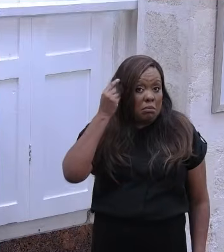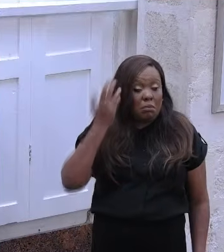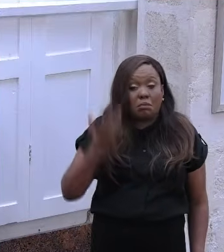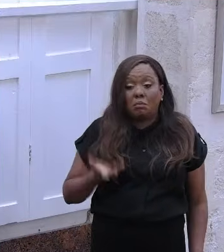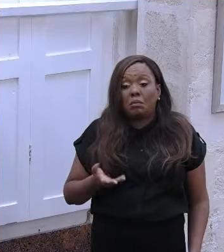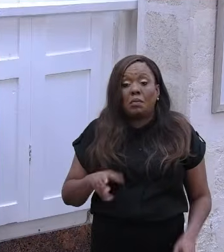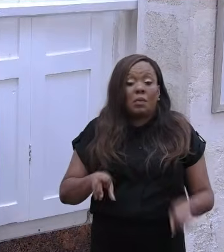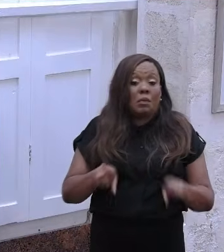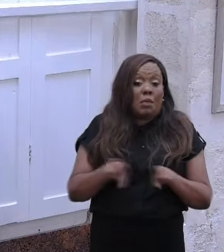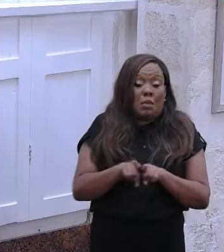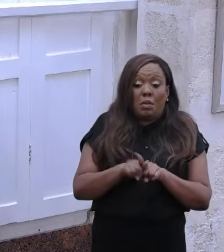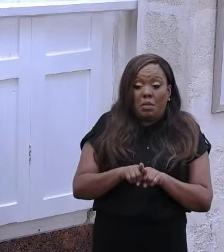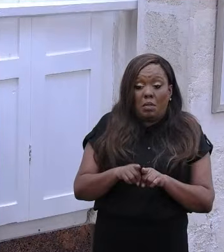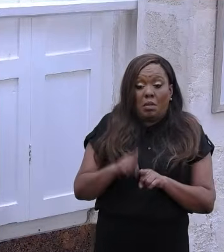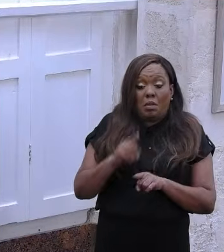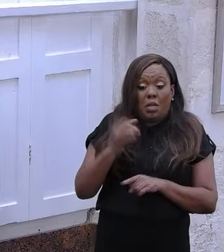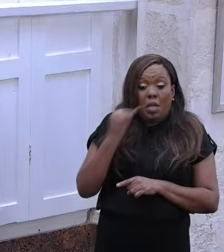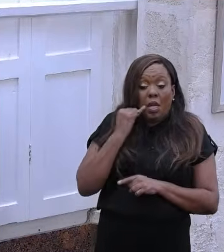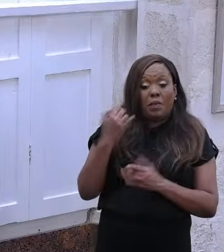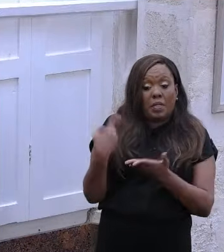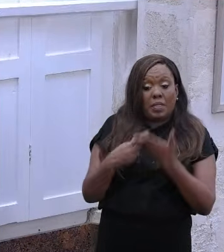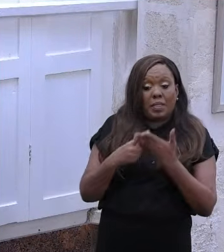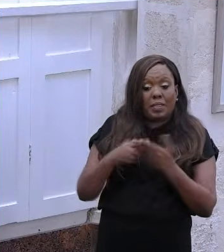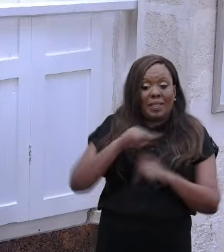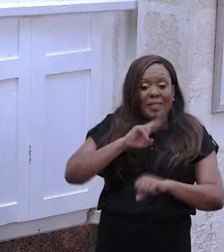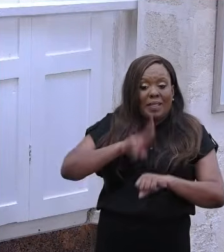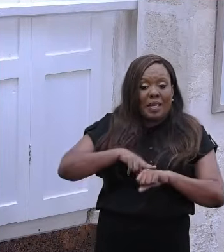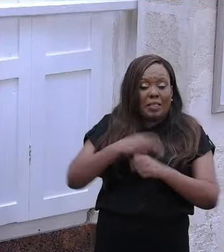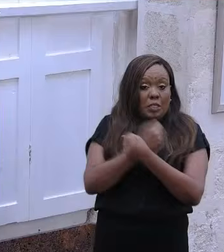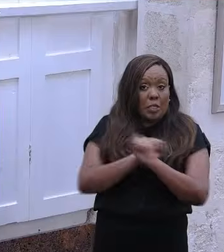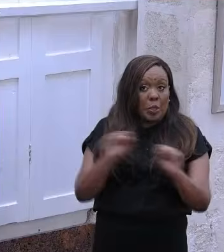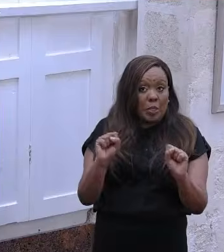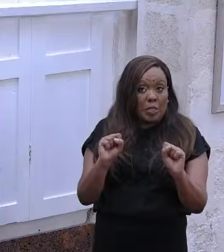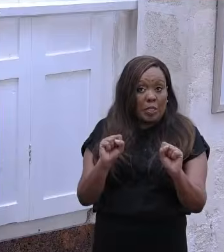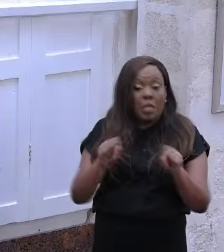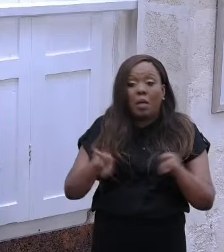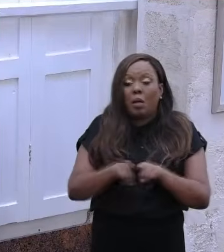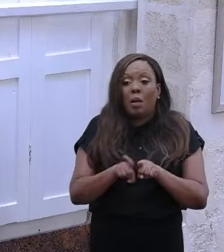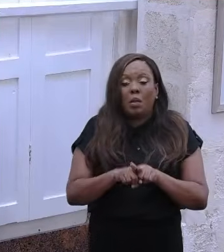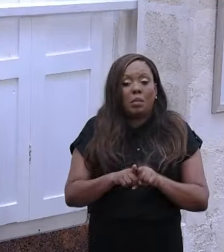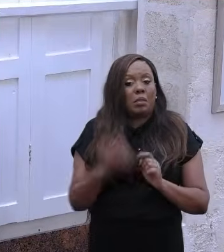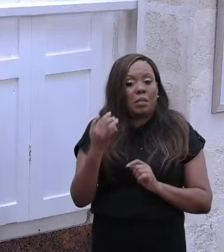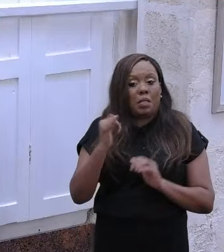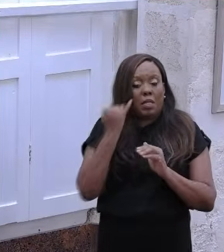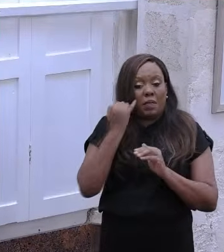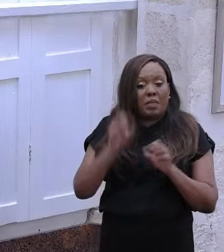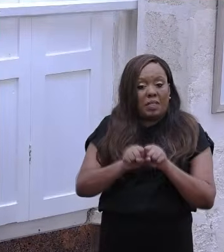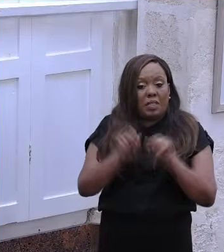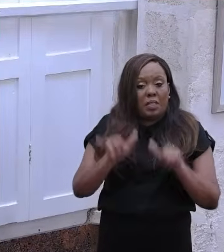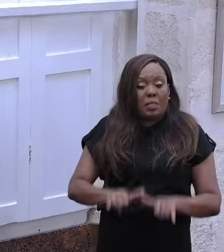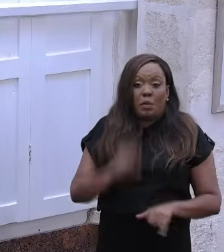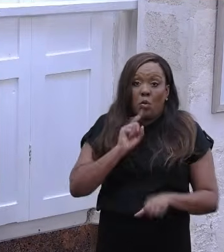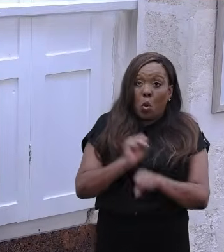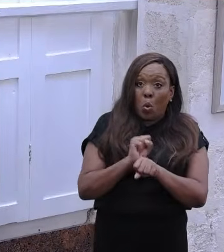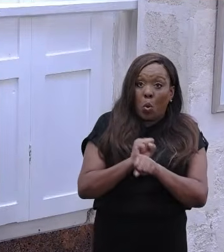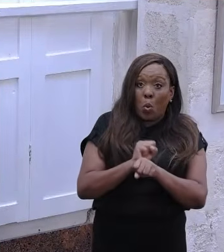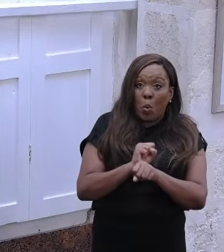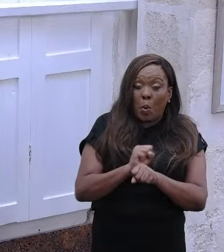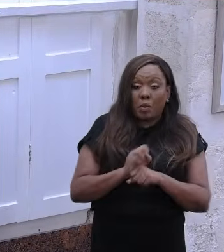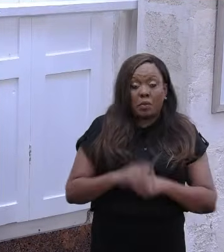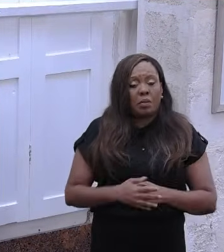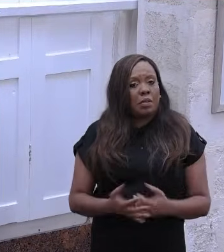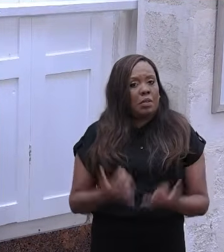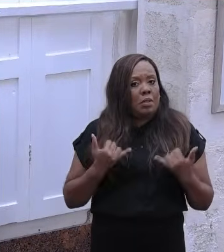security, and the efficiency and efficacy of the system which we are running. Because right now, the